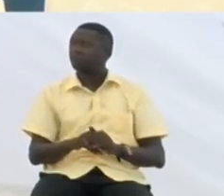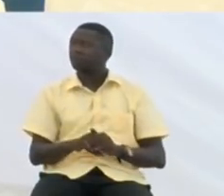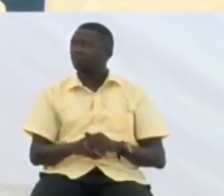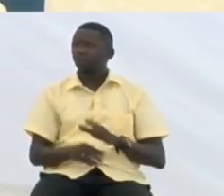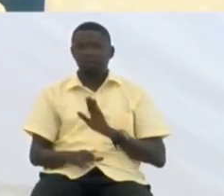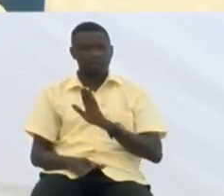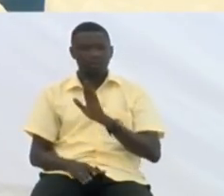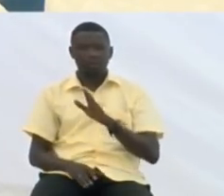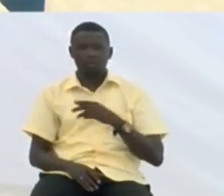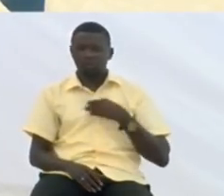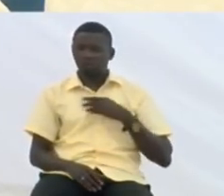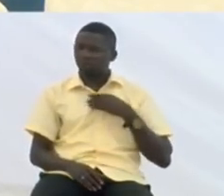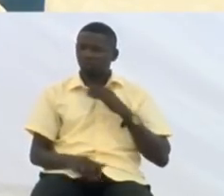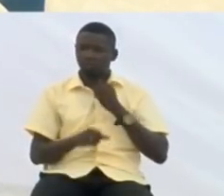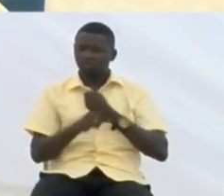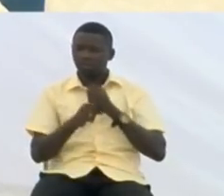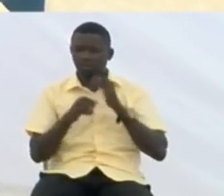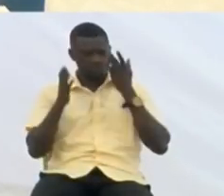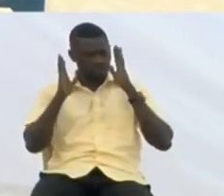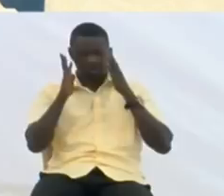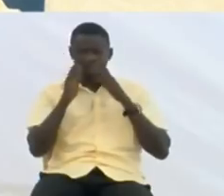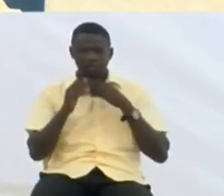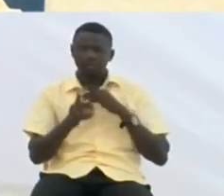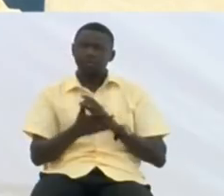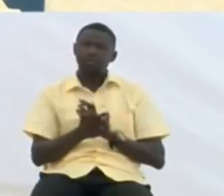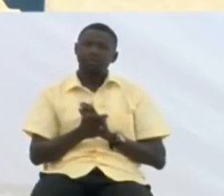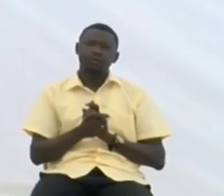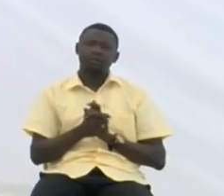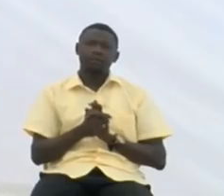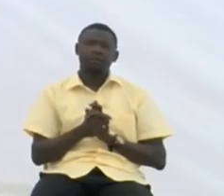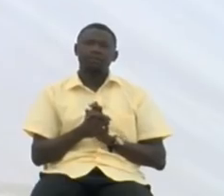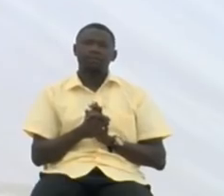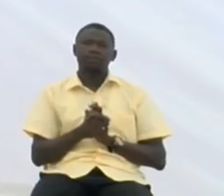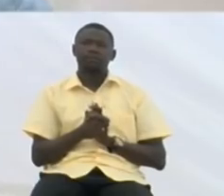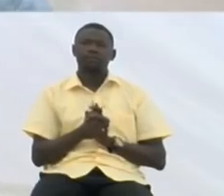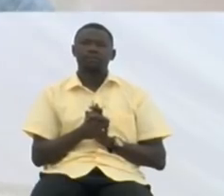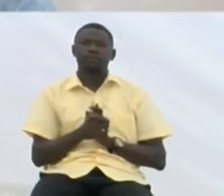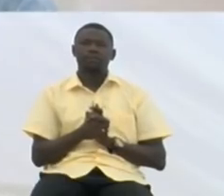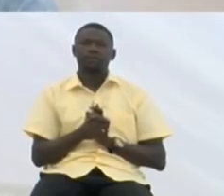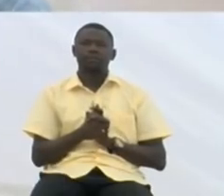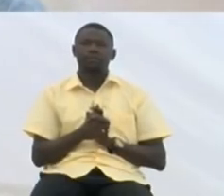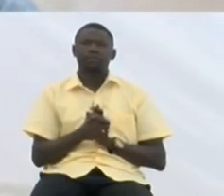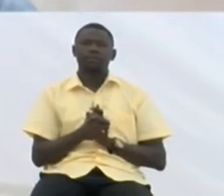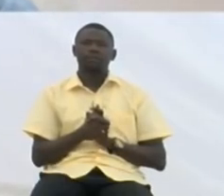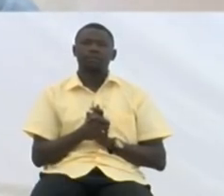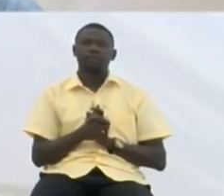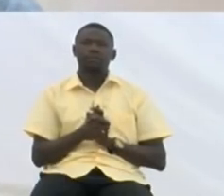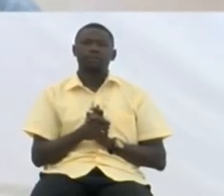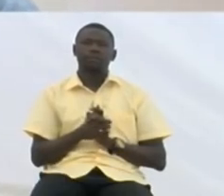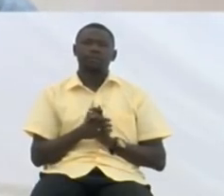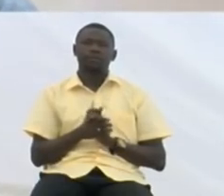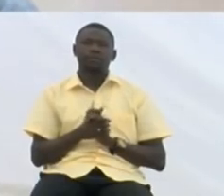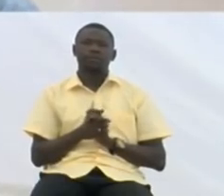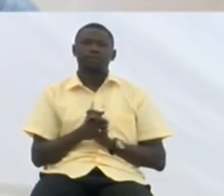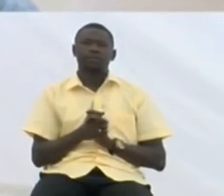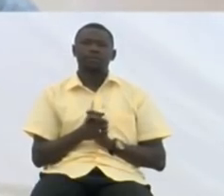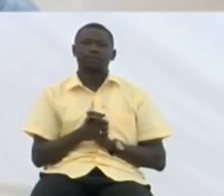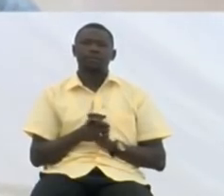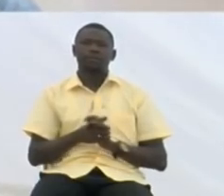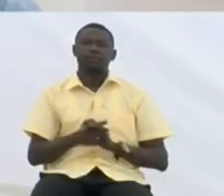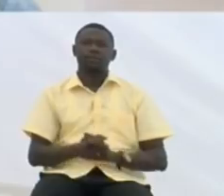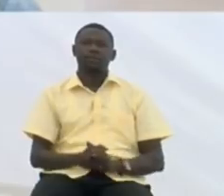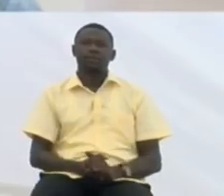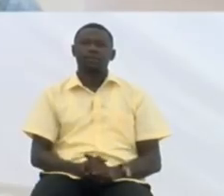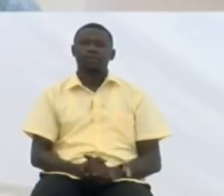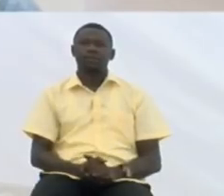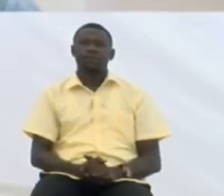no mamanda nko binko ndeka wala nyine kabirin jamburo. Imam came and held on to me and said, Badembo, you are about to stir trouble. I said to him, in fact, this is what